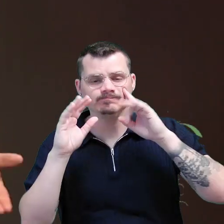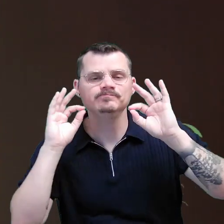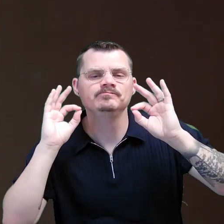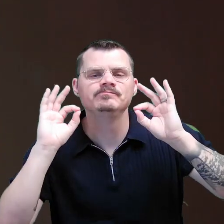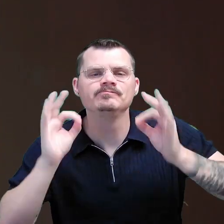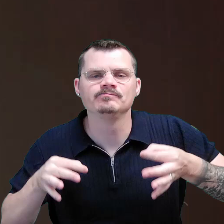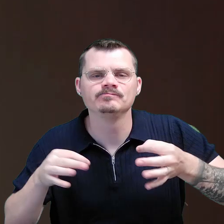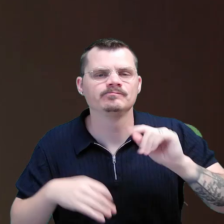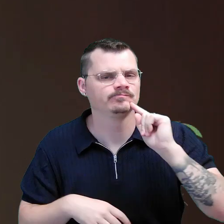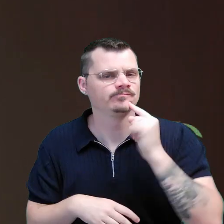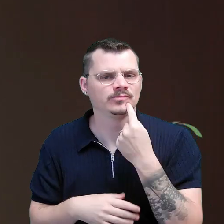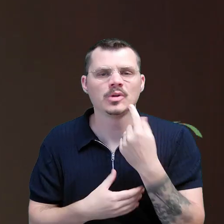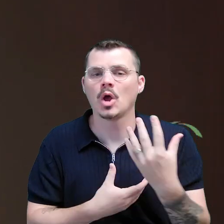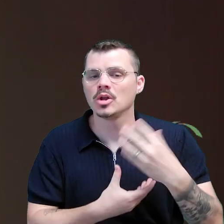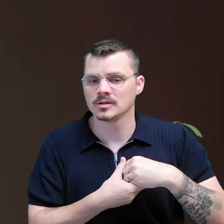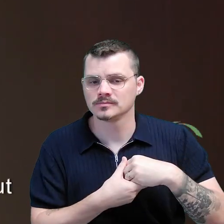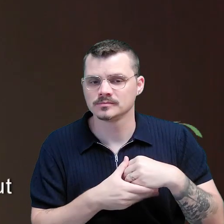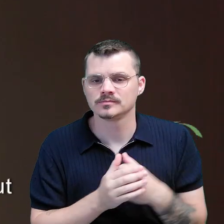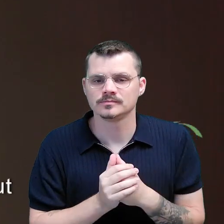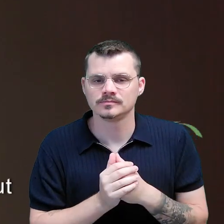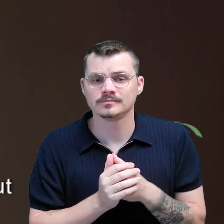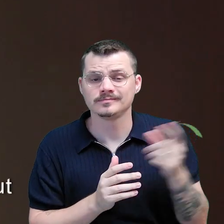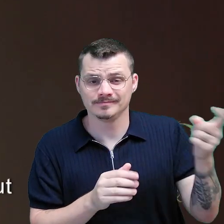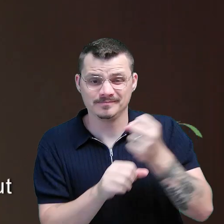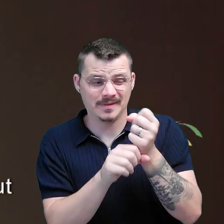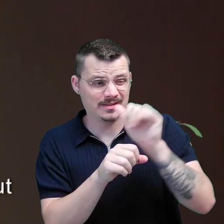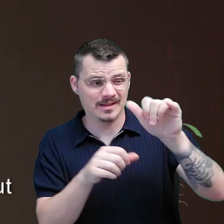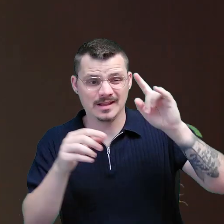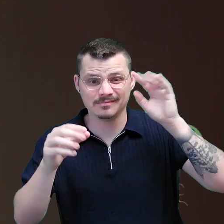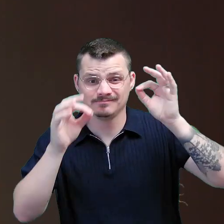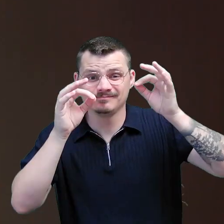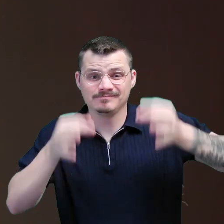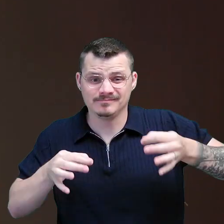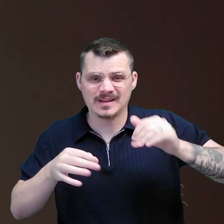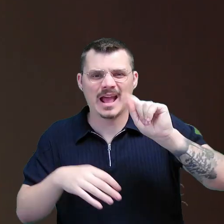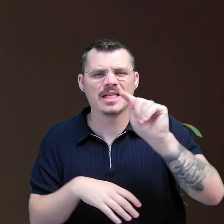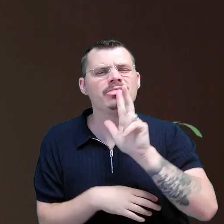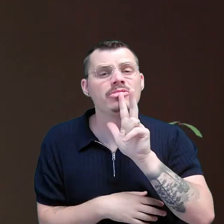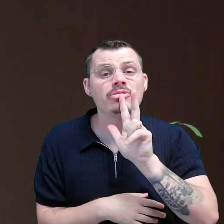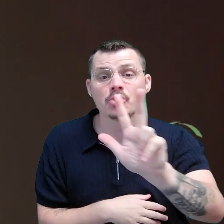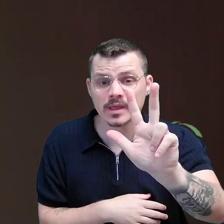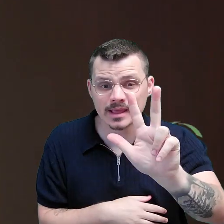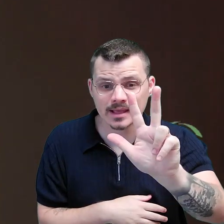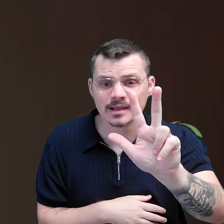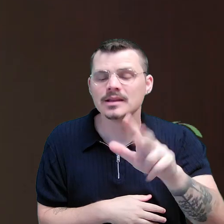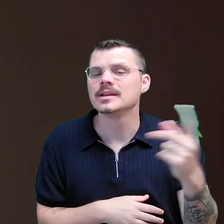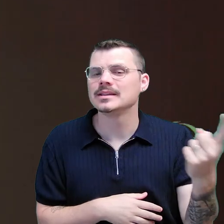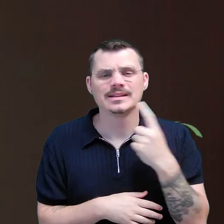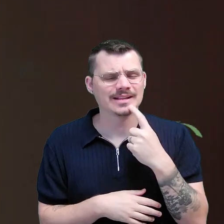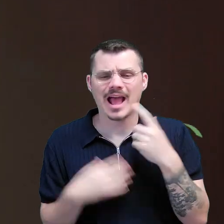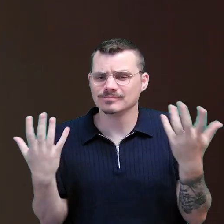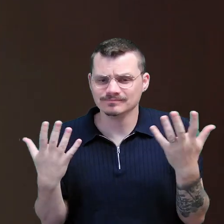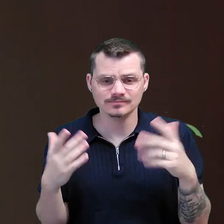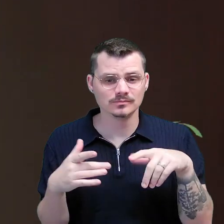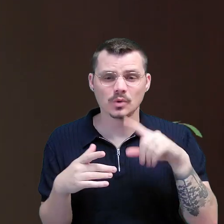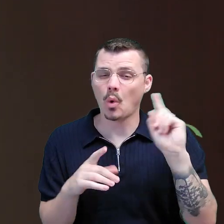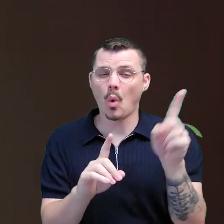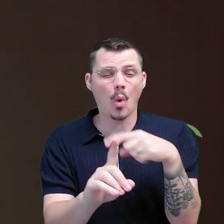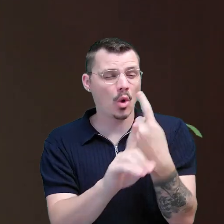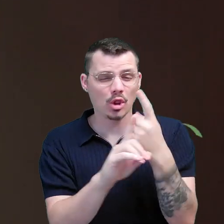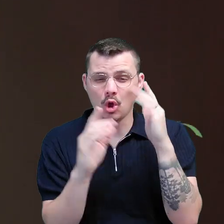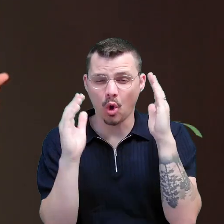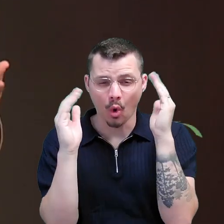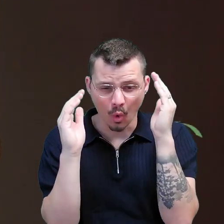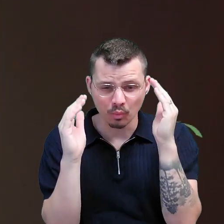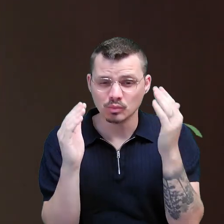that he had severe autism. They proclaimed this when he was about 3 years old, and they said the only hope for him to